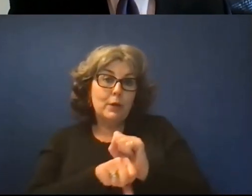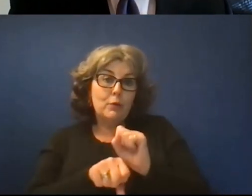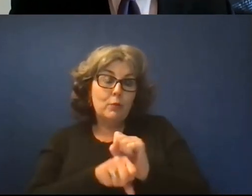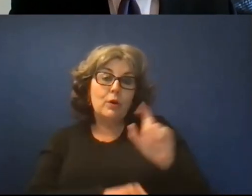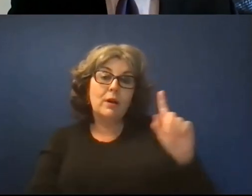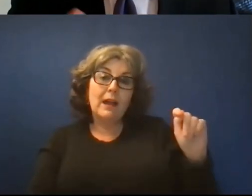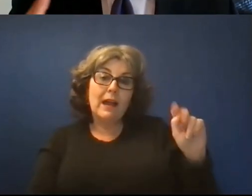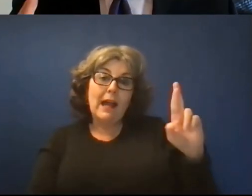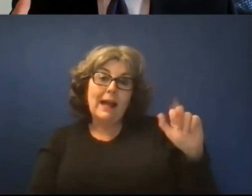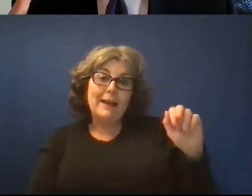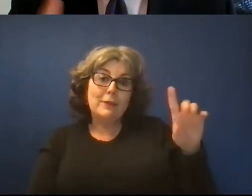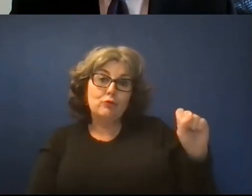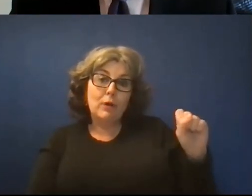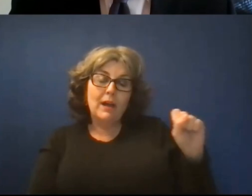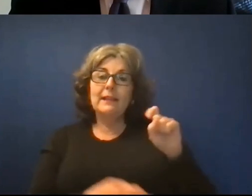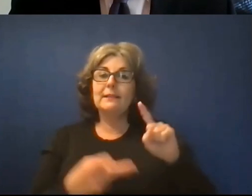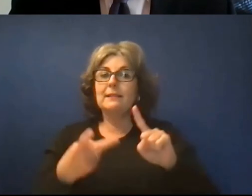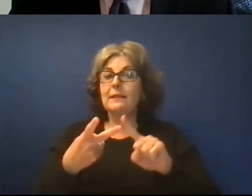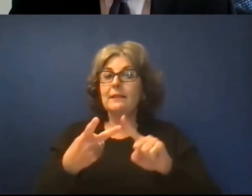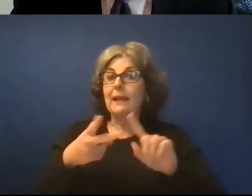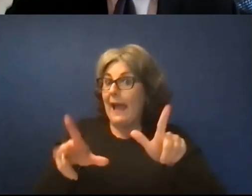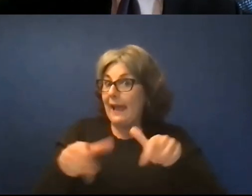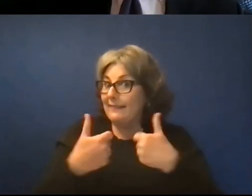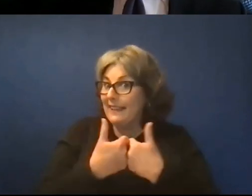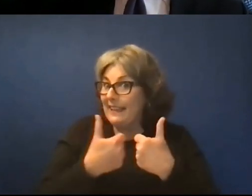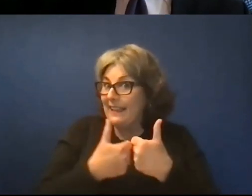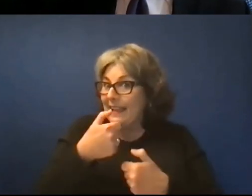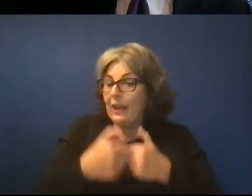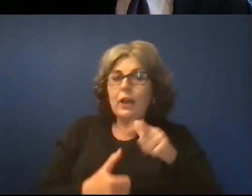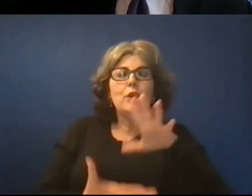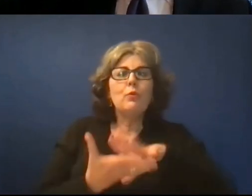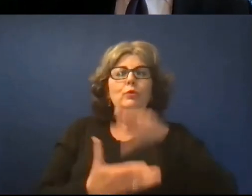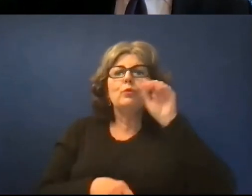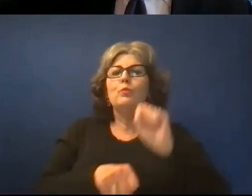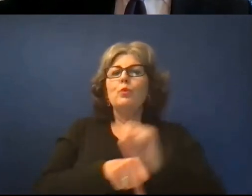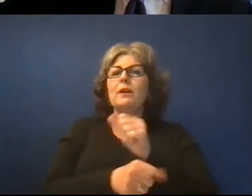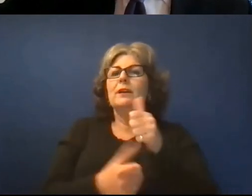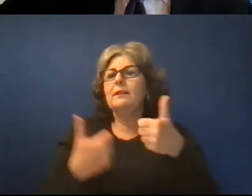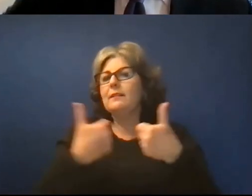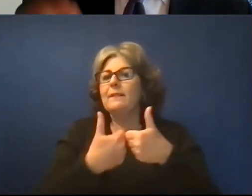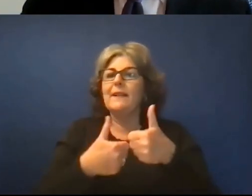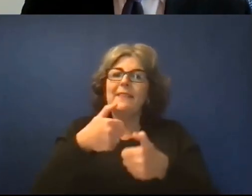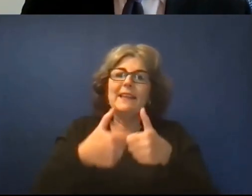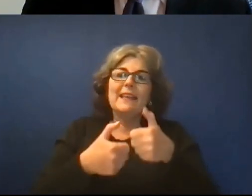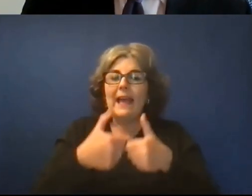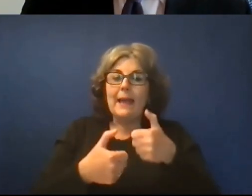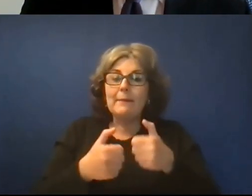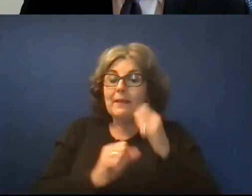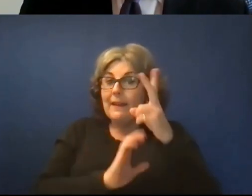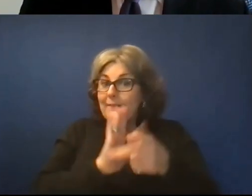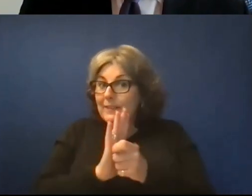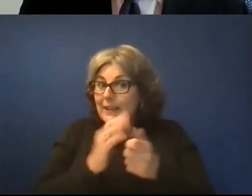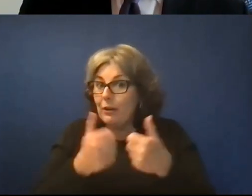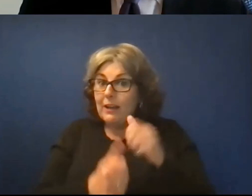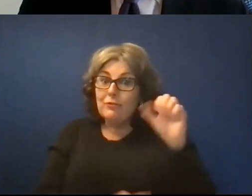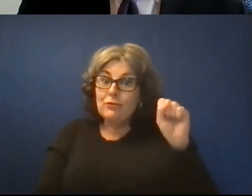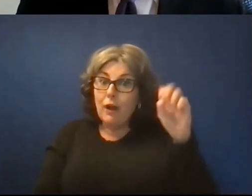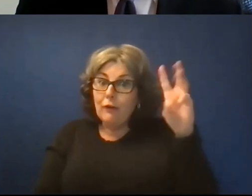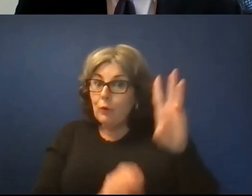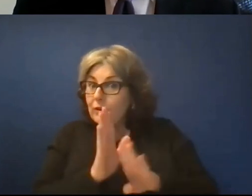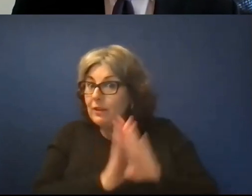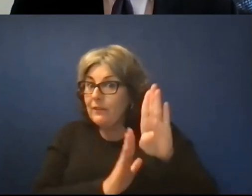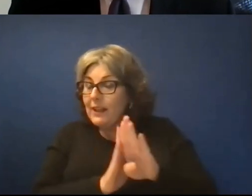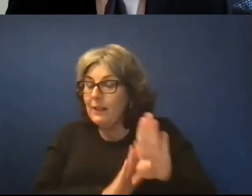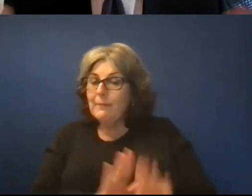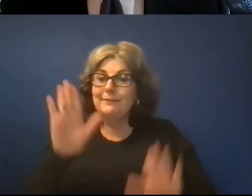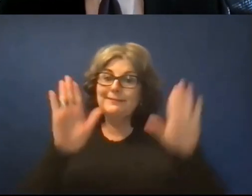as I told you. Also, gaming. Who wants to learn about working in the gaming industry? Video games, software development. Oh,